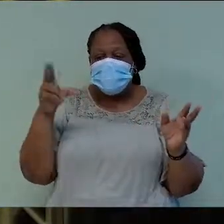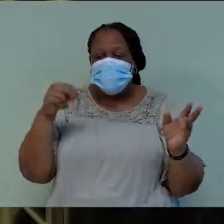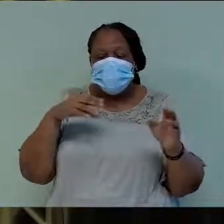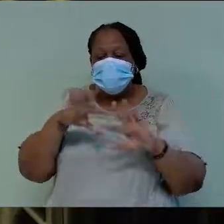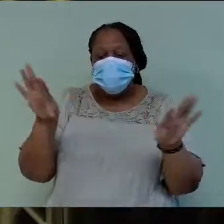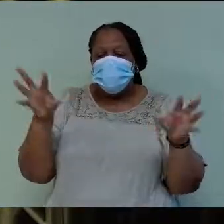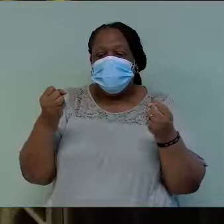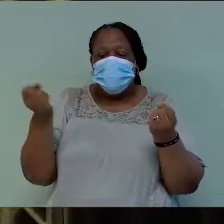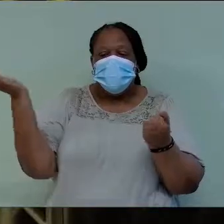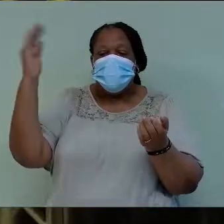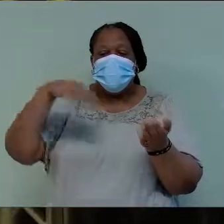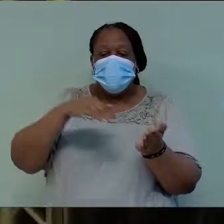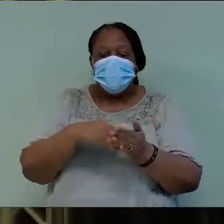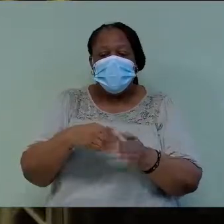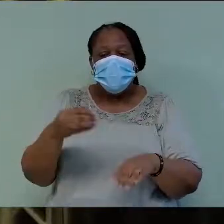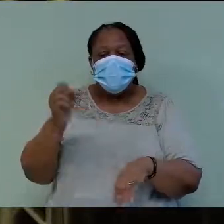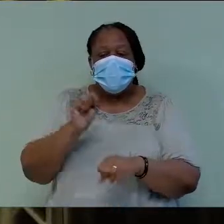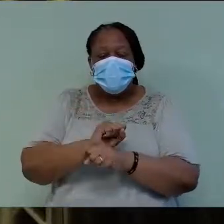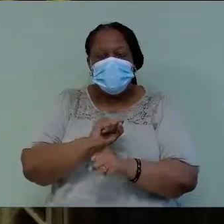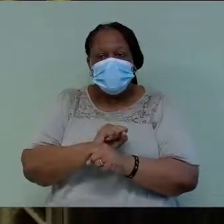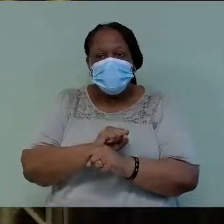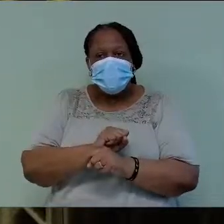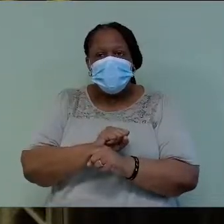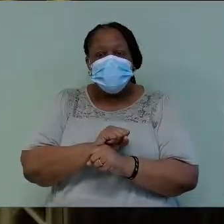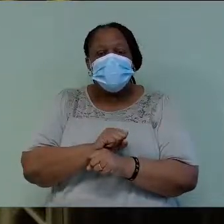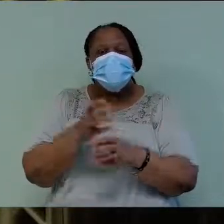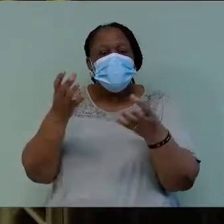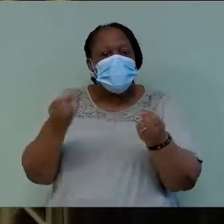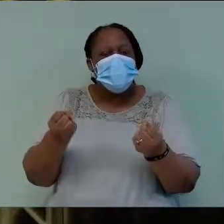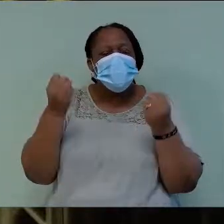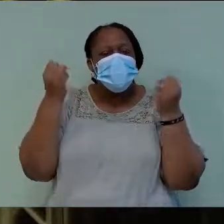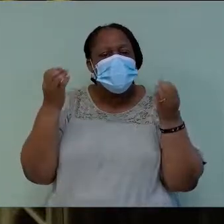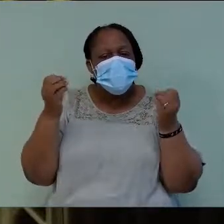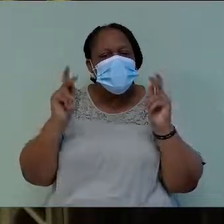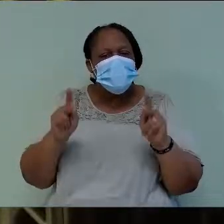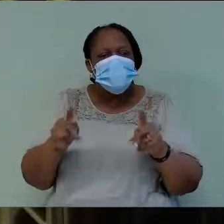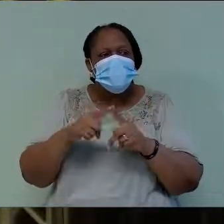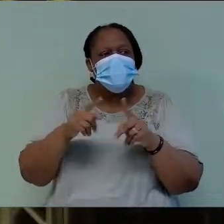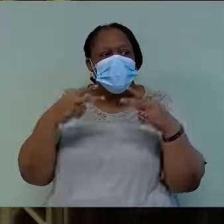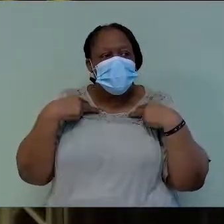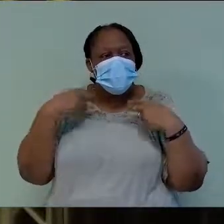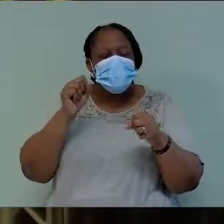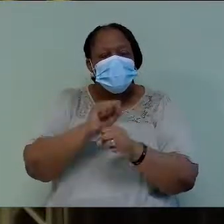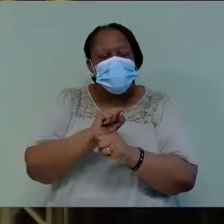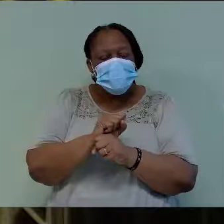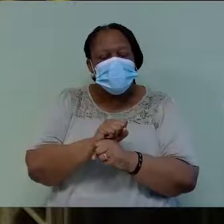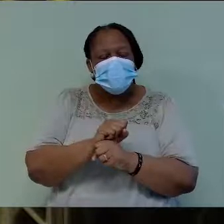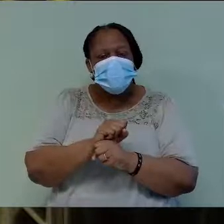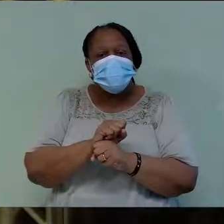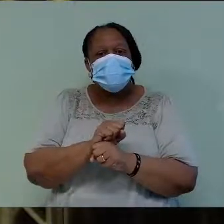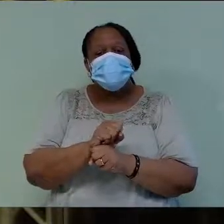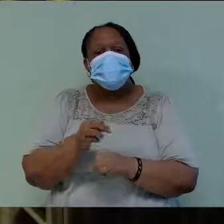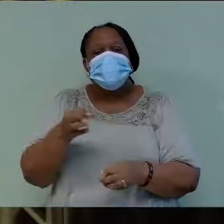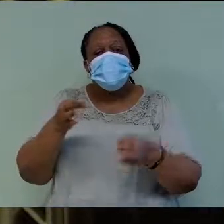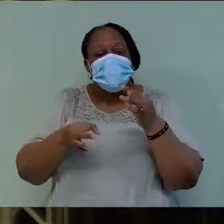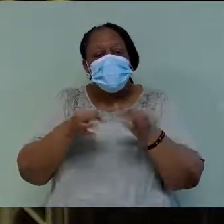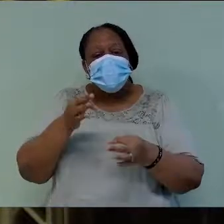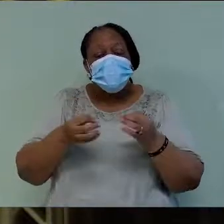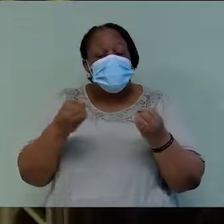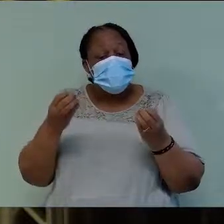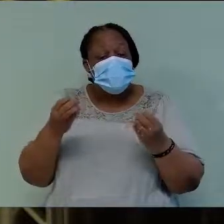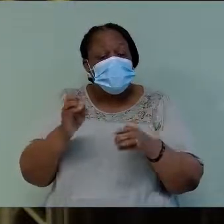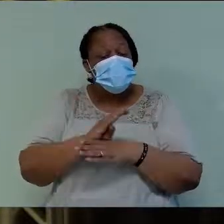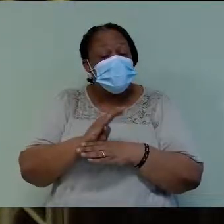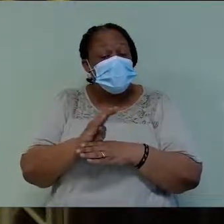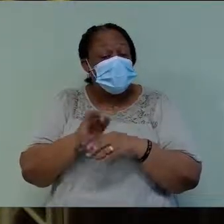as possible. As the lockdown continues to ease little by little, the Commissioner's office is optimistic that